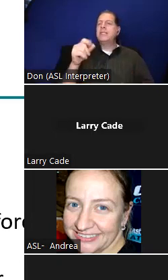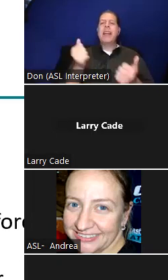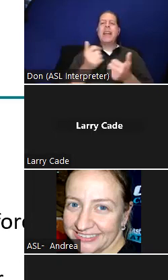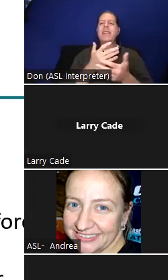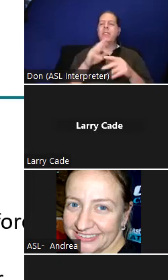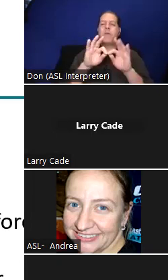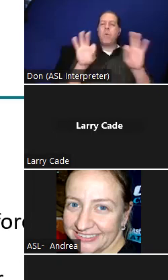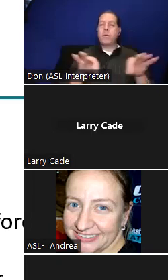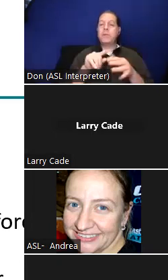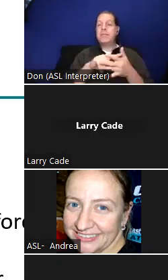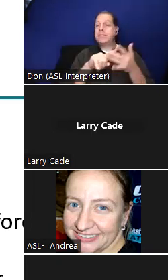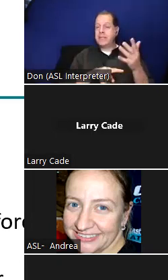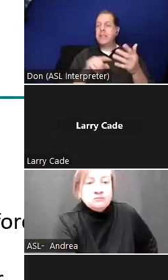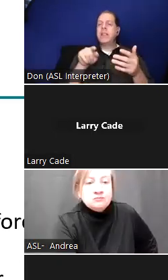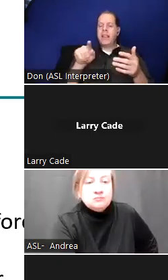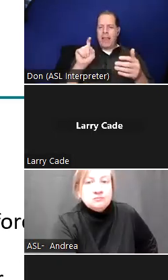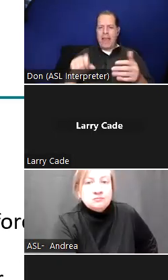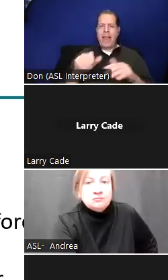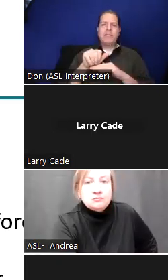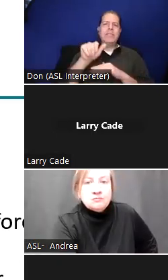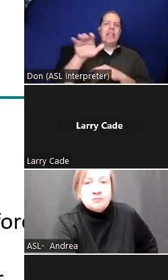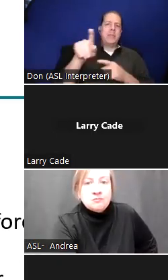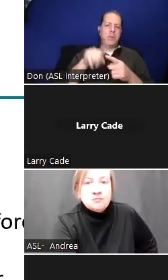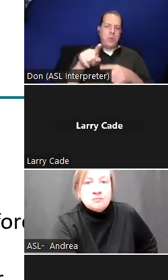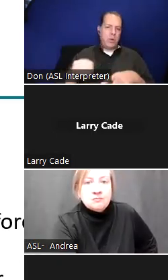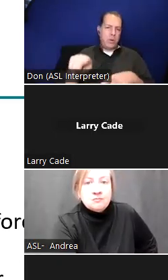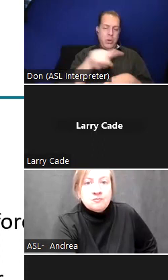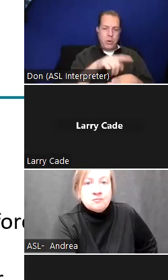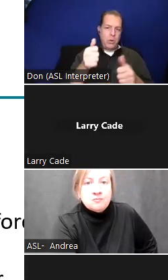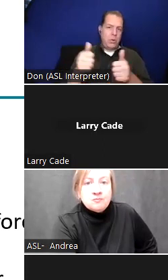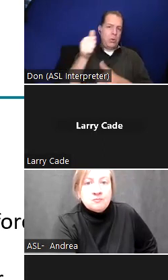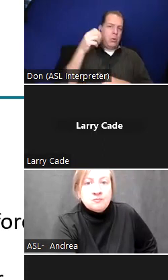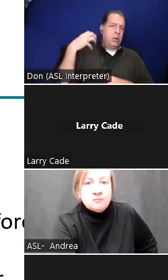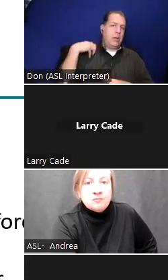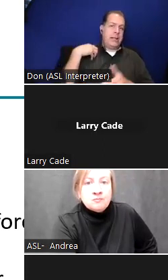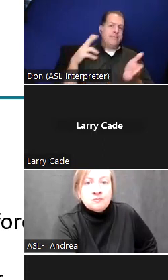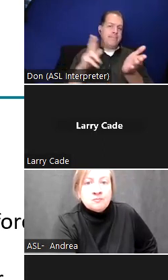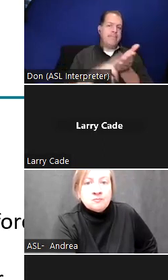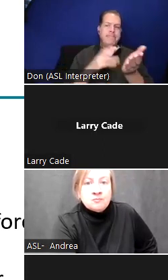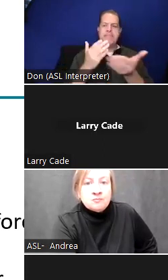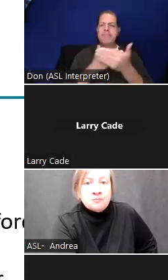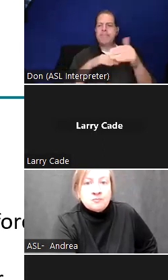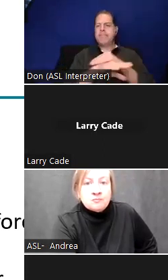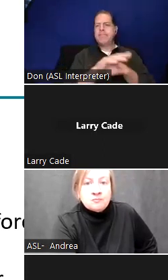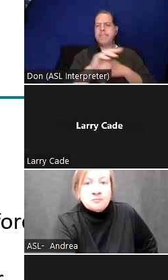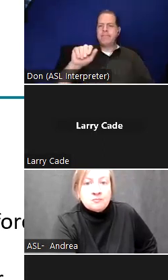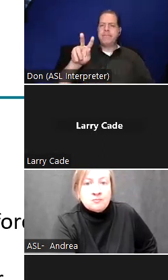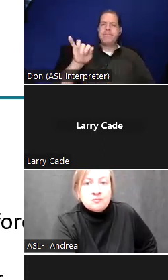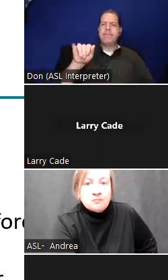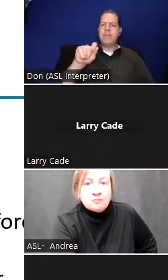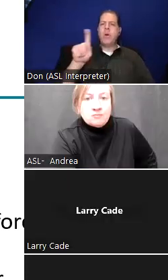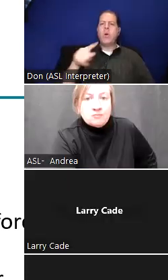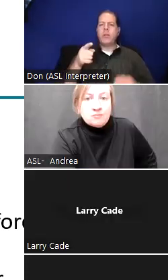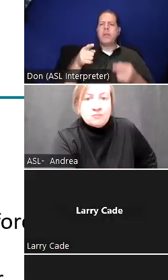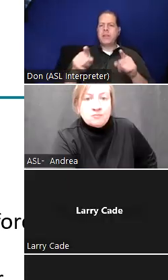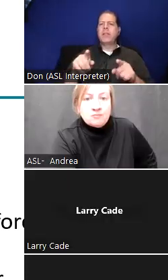forms. Note that they have to send those to you to be reviewed and signed prior to them coming to Navia. It's only the open enrollment